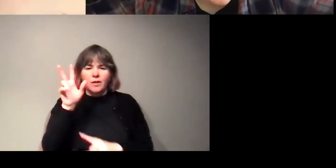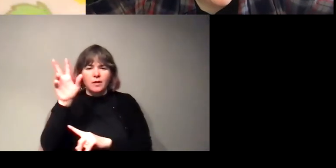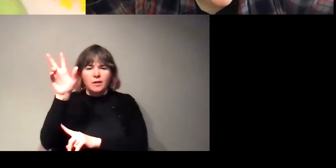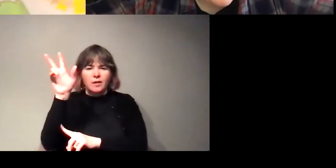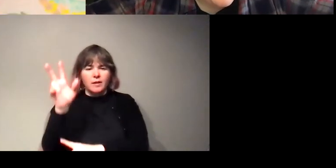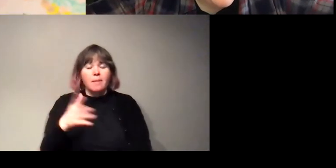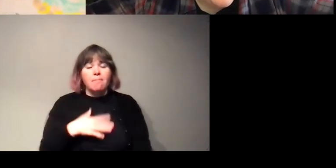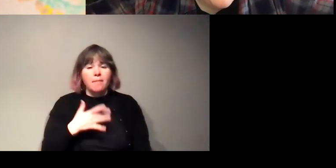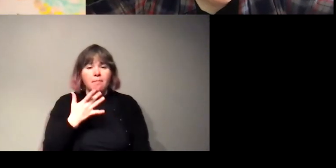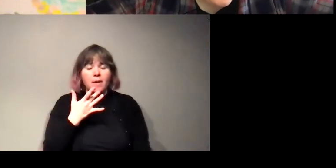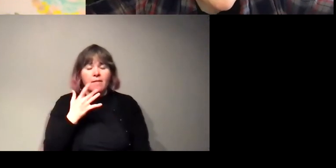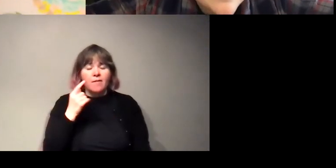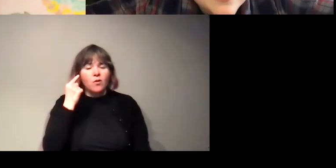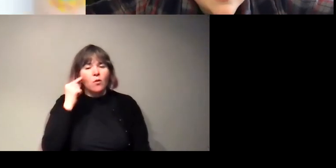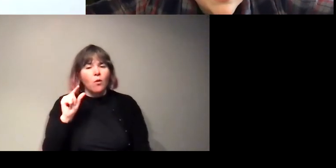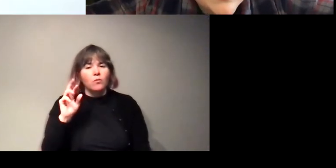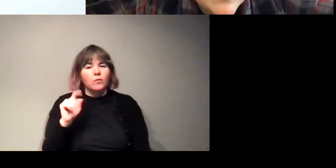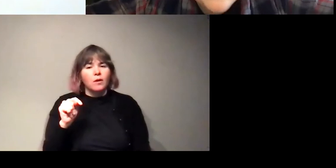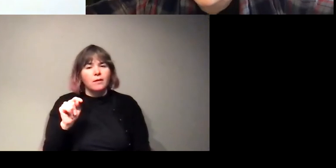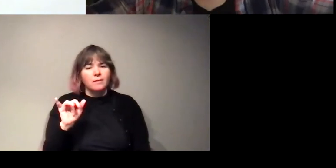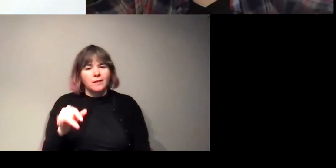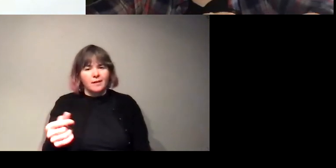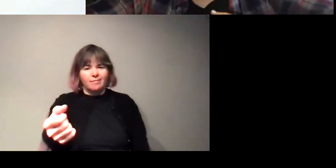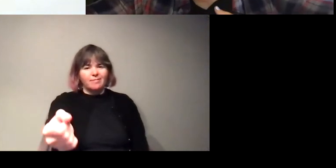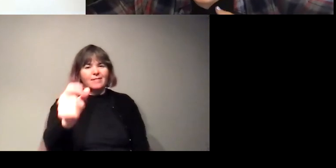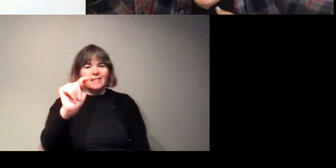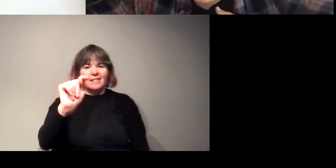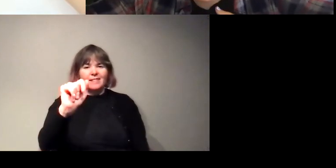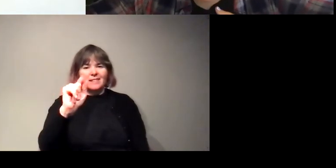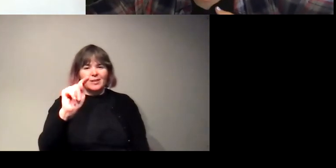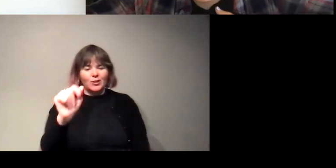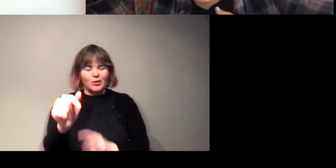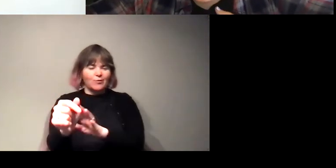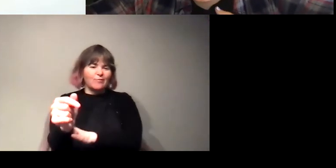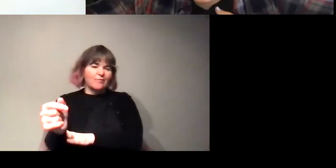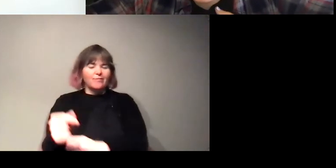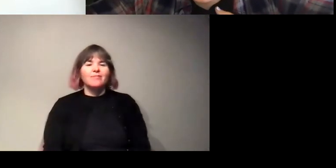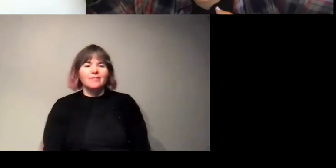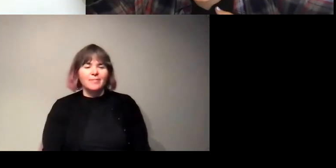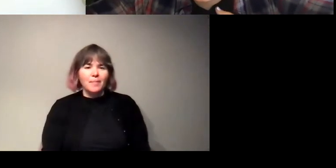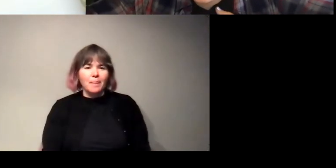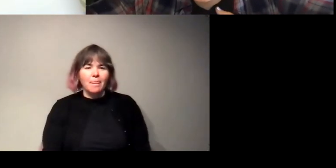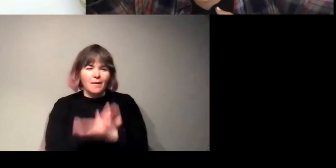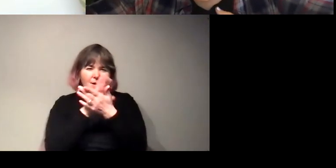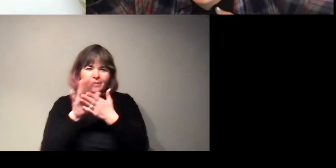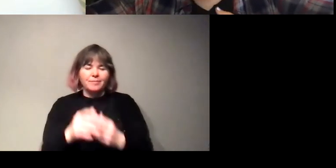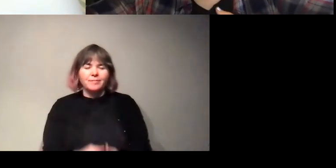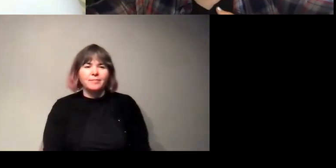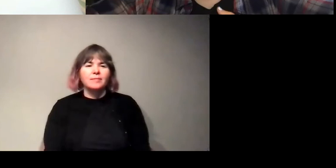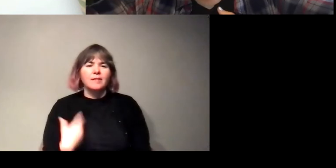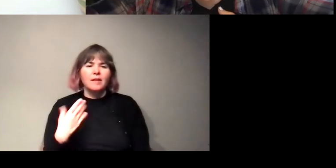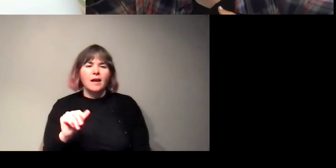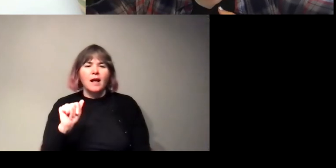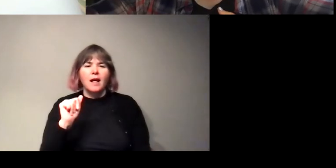favorite is goldenrod, which is Oh, this. nice. Oh, that's a cool tattoo. The next question is from